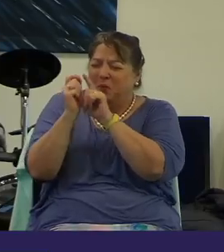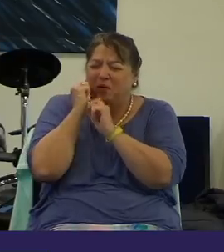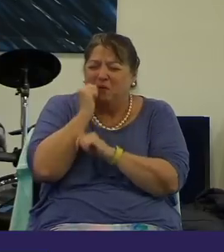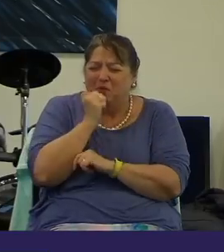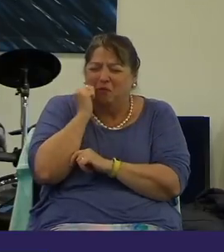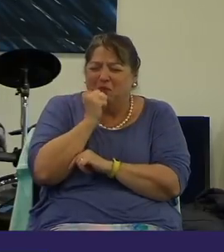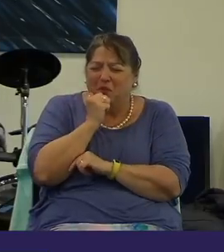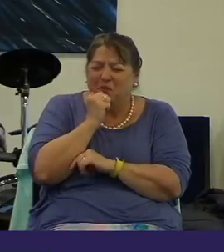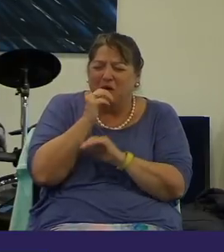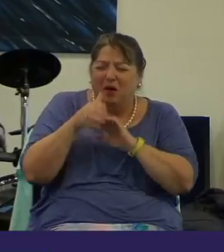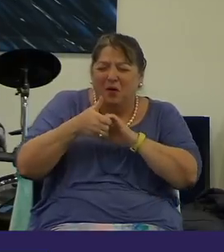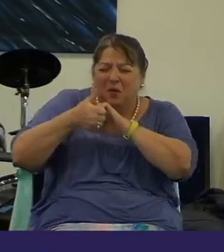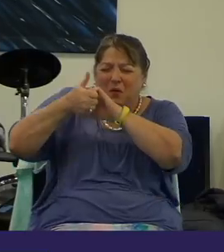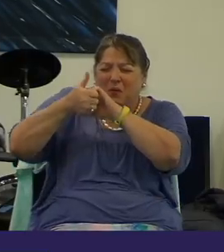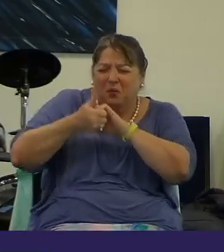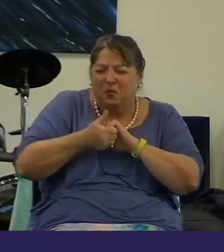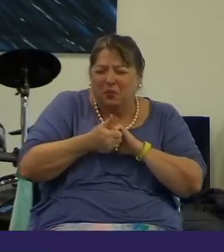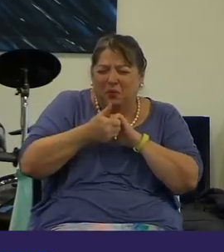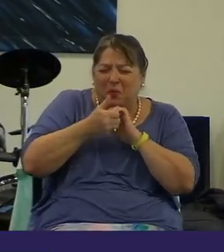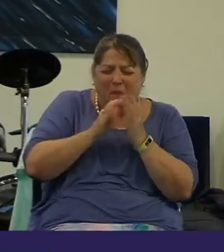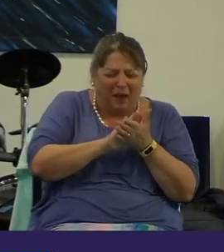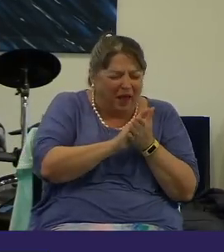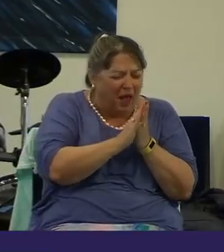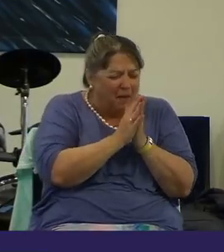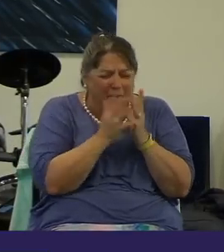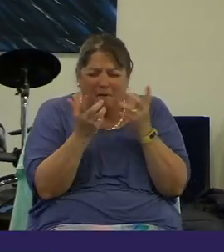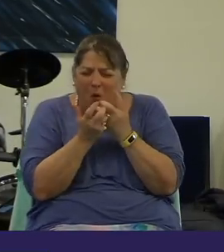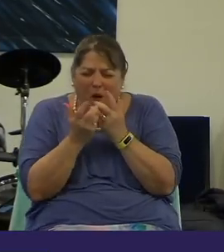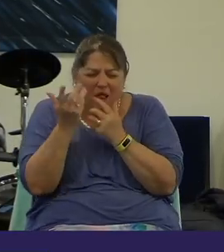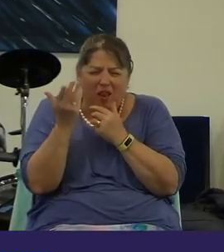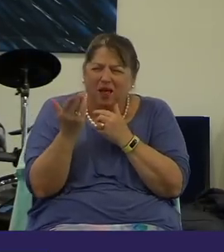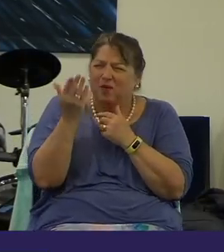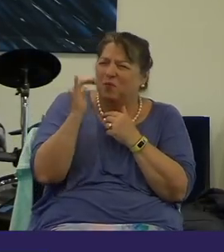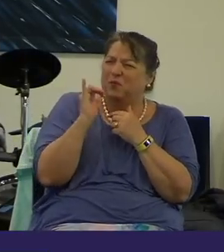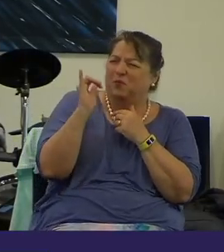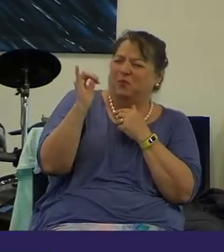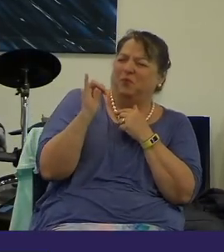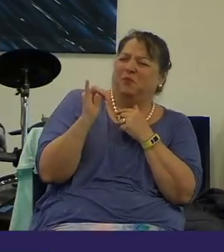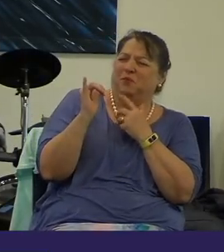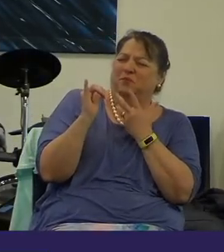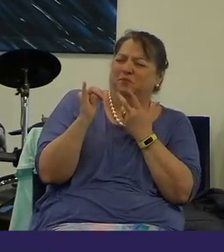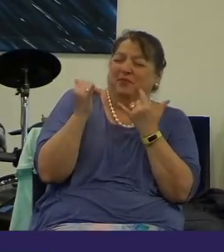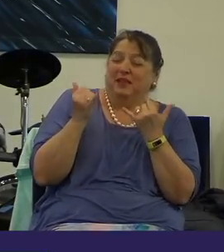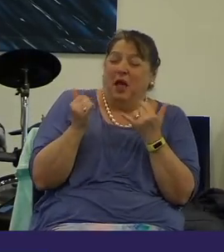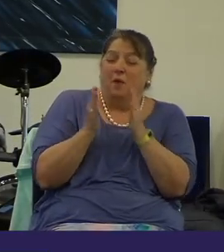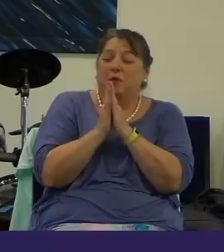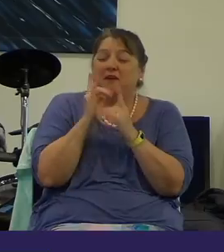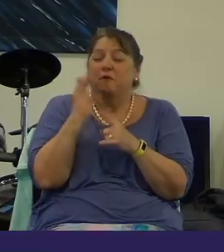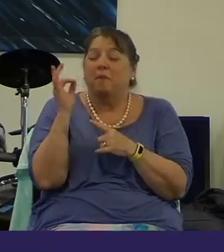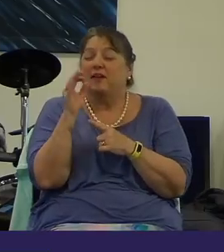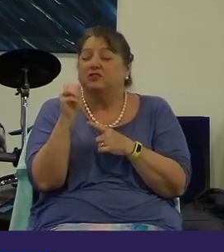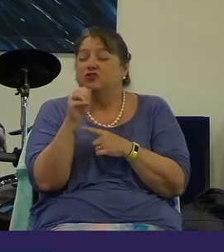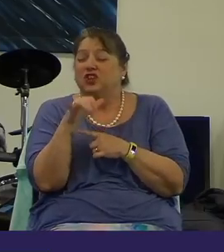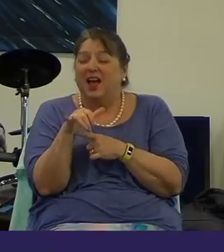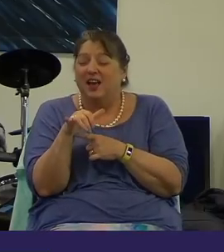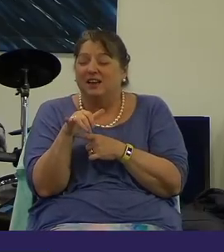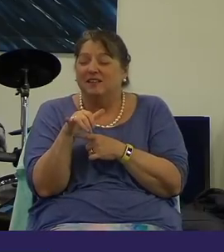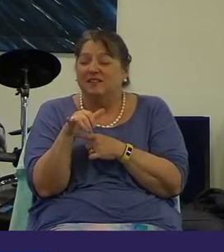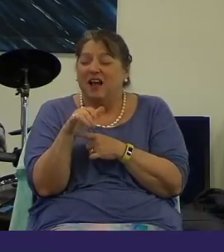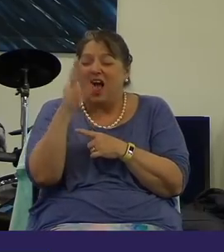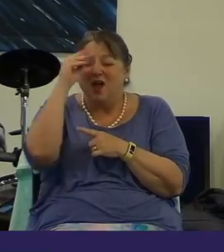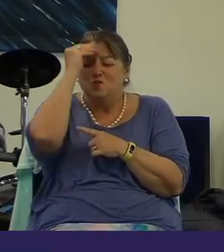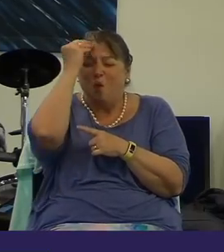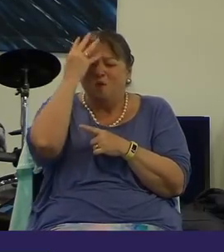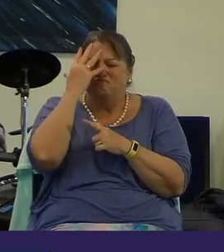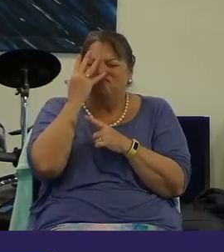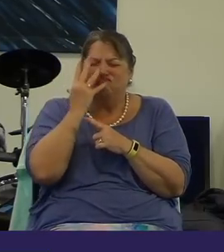to learn to be more like you. And I pray for Pastor Jay as he comes to share the message that you put on his heart. I pray that you would just anoint him from the